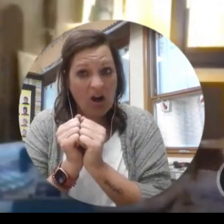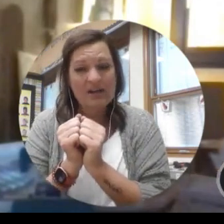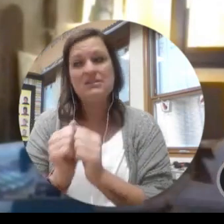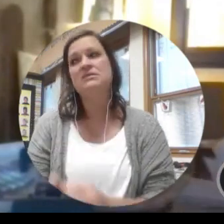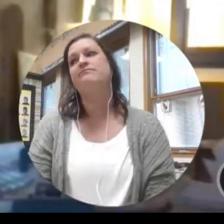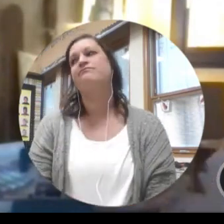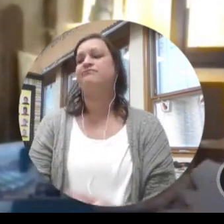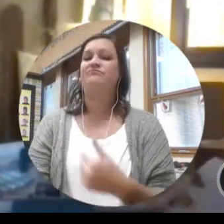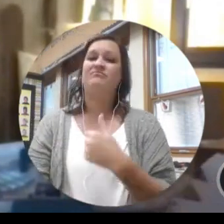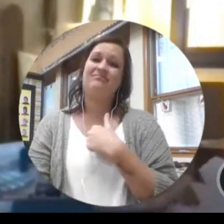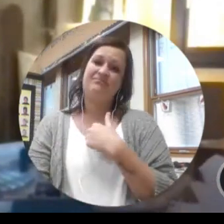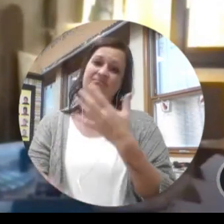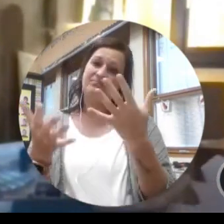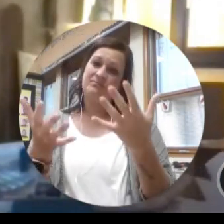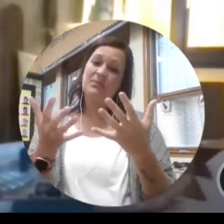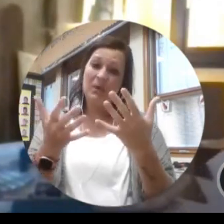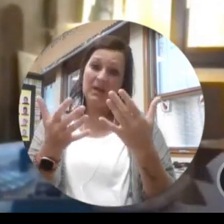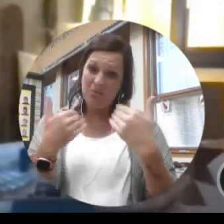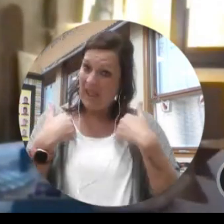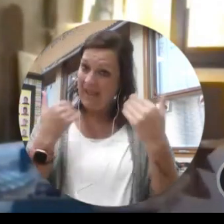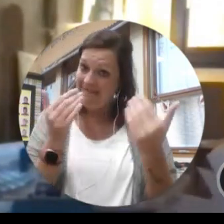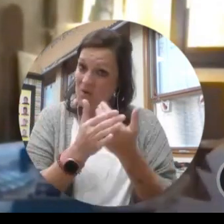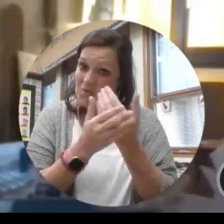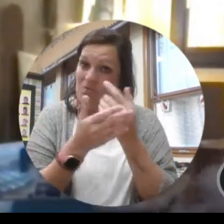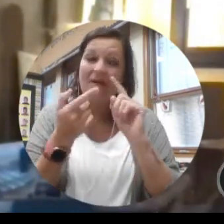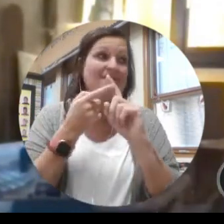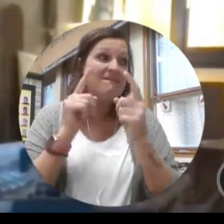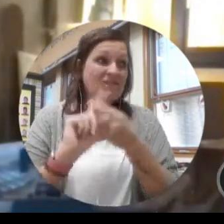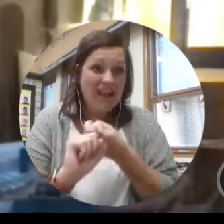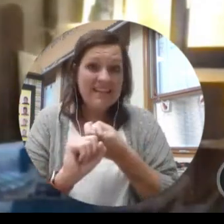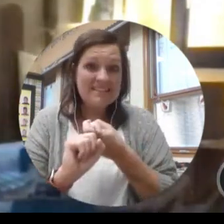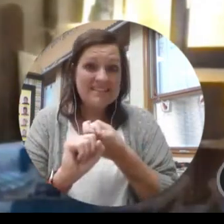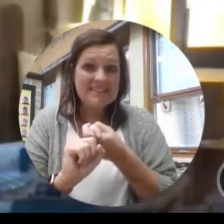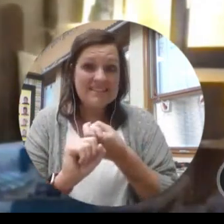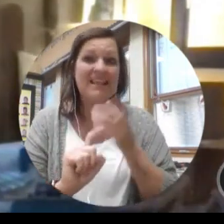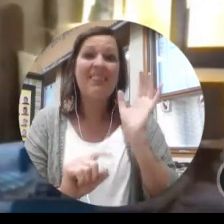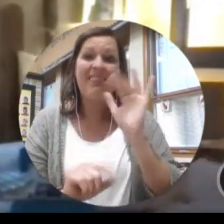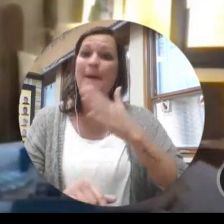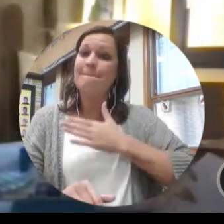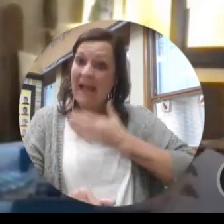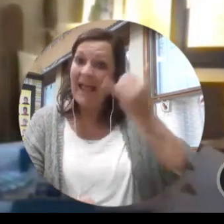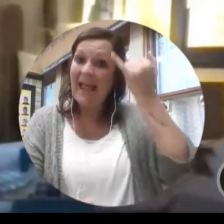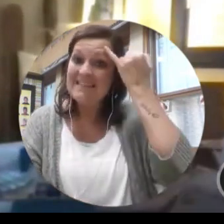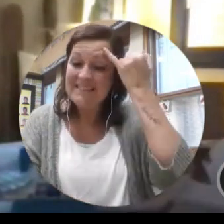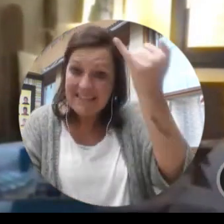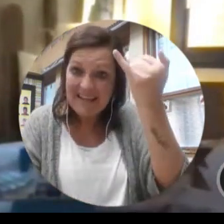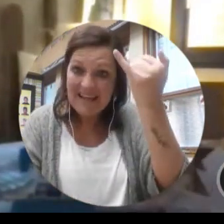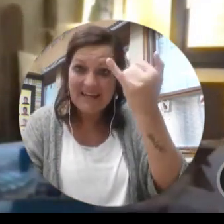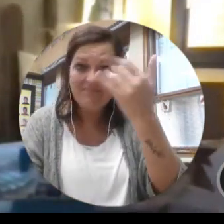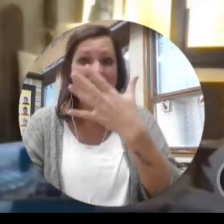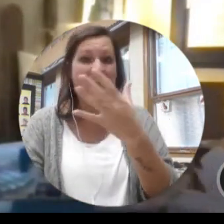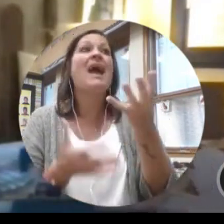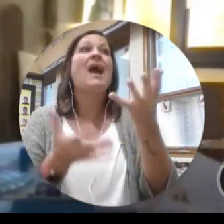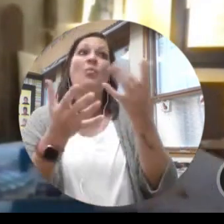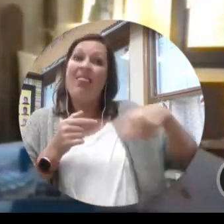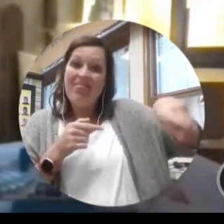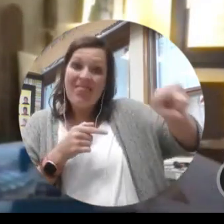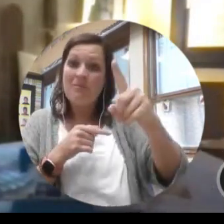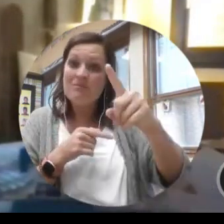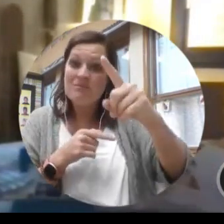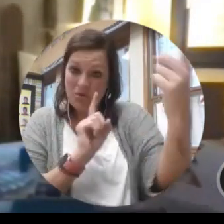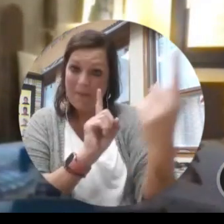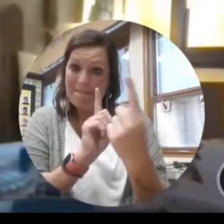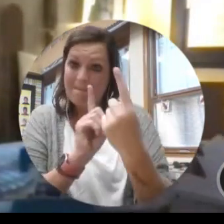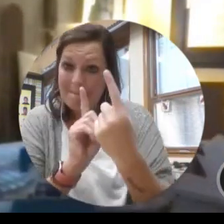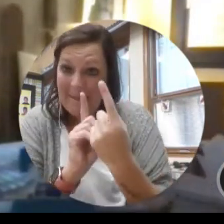way instead of changing all my ideas. And saying, 'I want you to meet my pet rabbit,' would just sound pathetic." I could